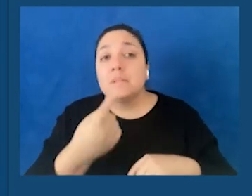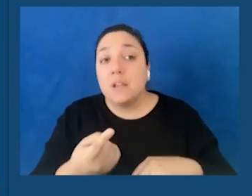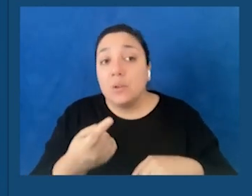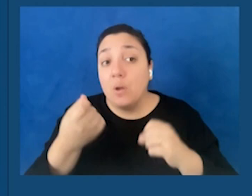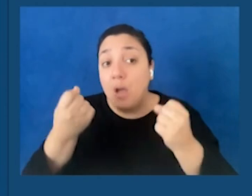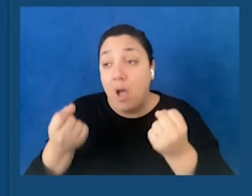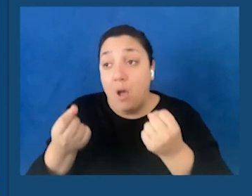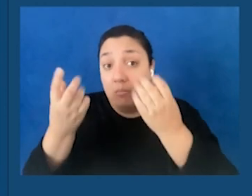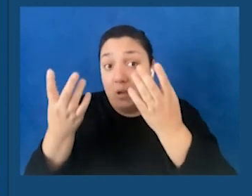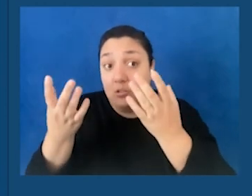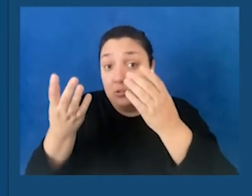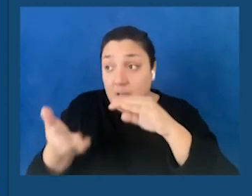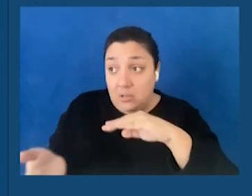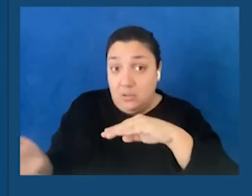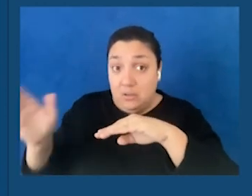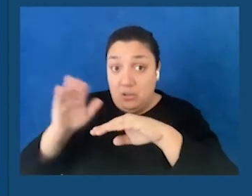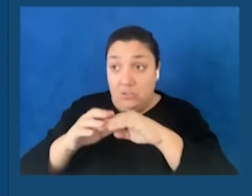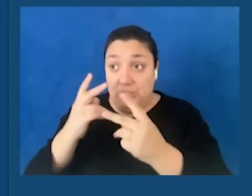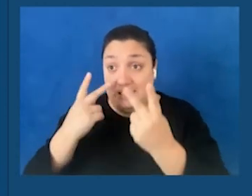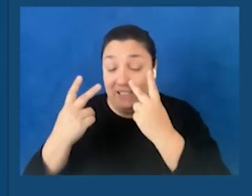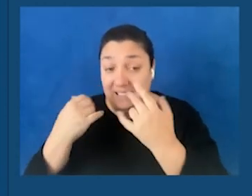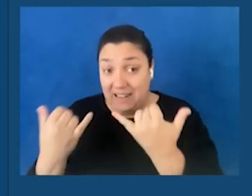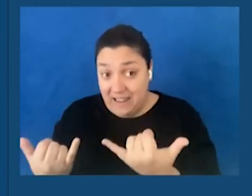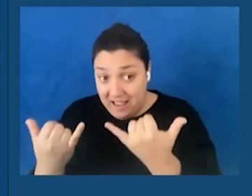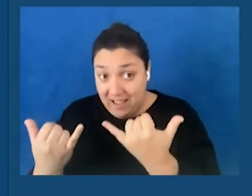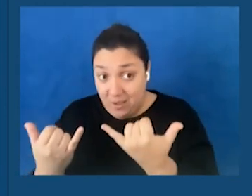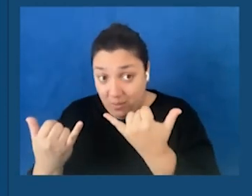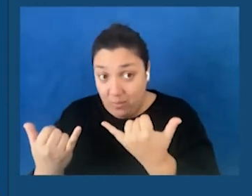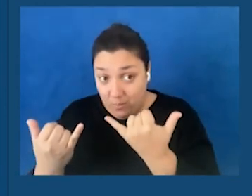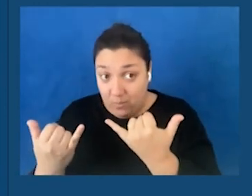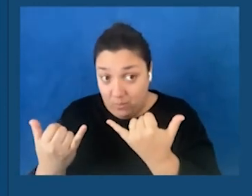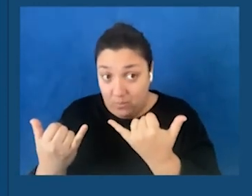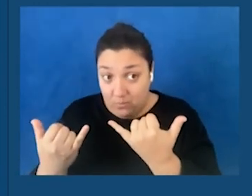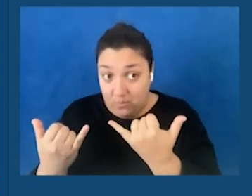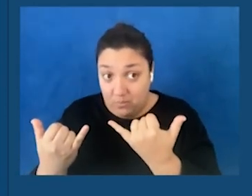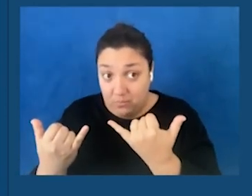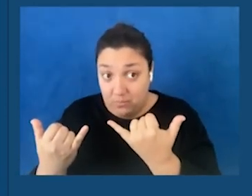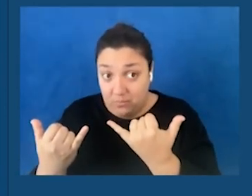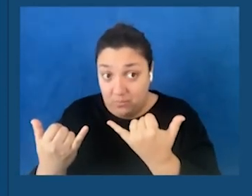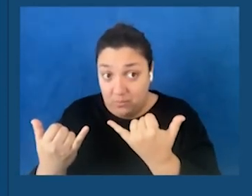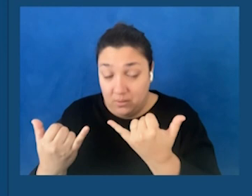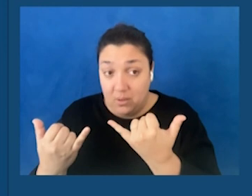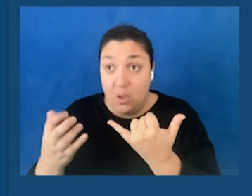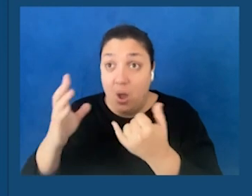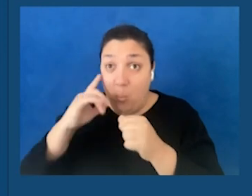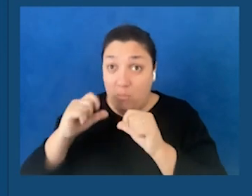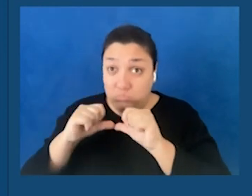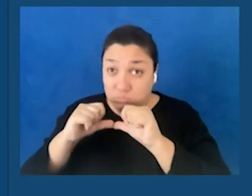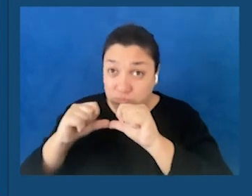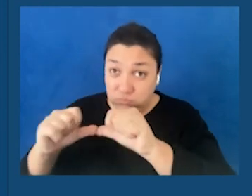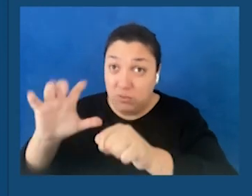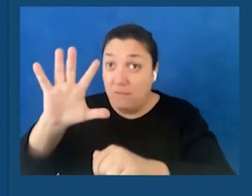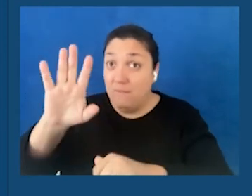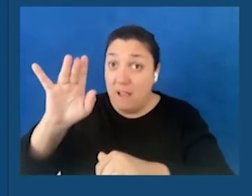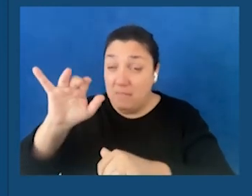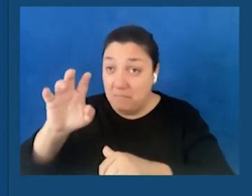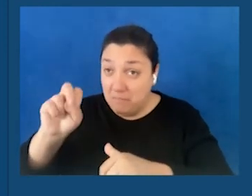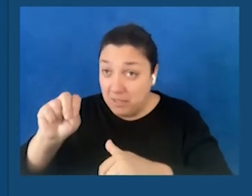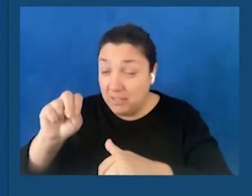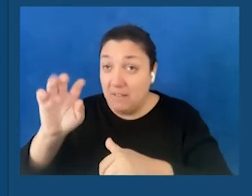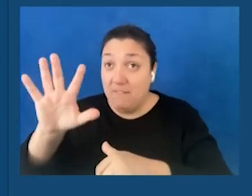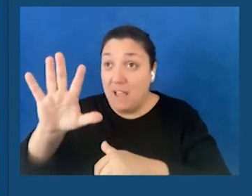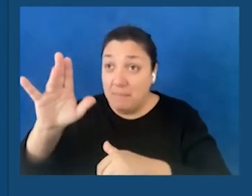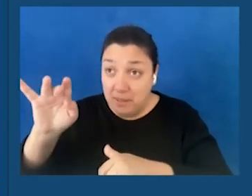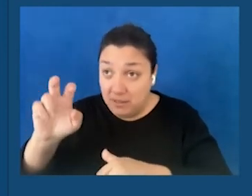increase, which you're looking at right now, it's impossible to sustain at those levels. Now, I am committed to